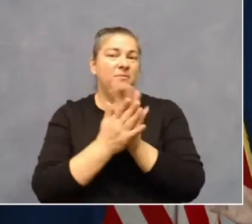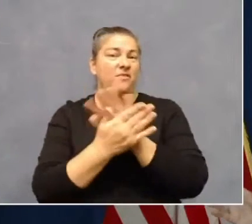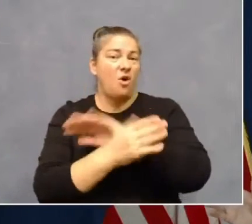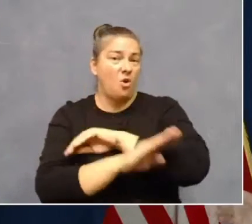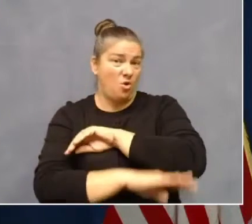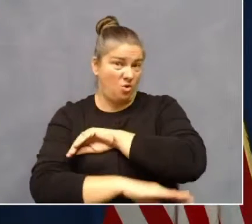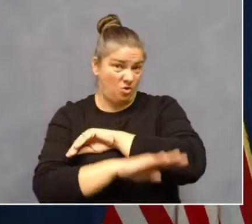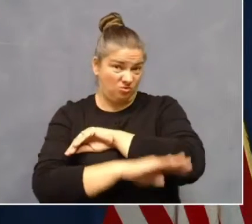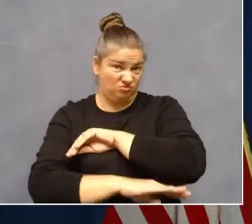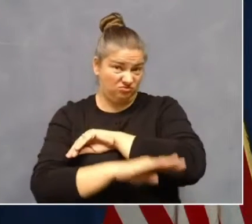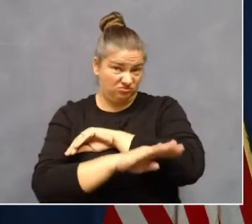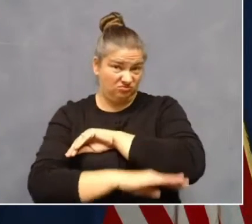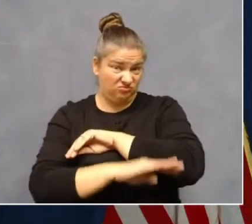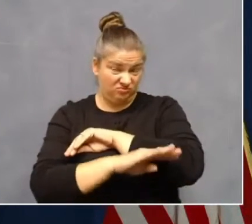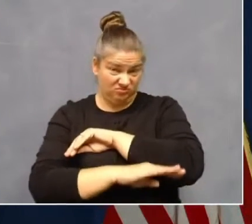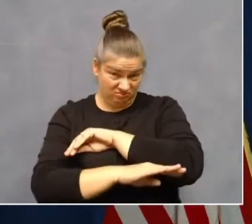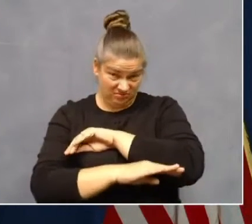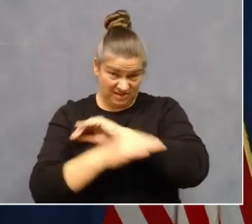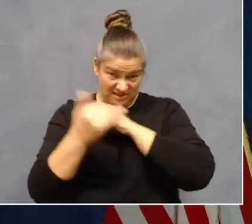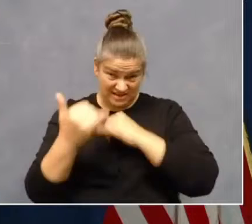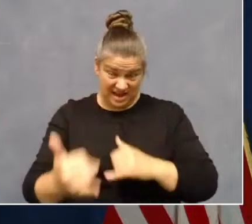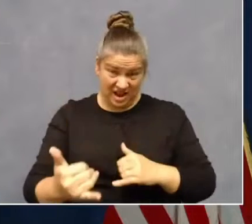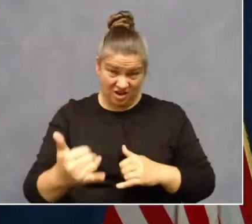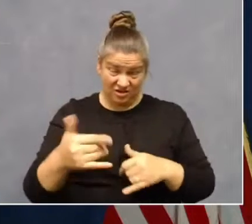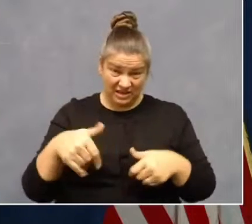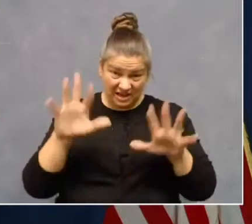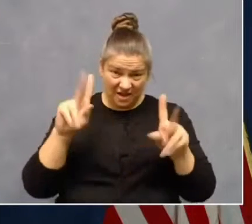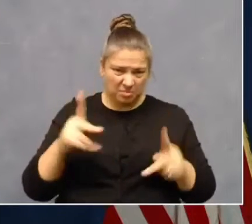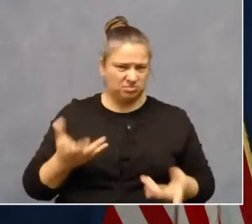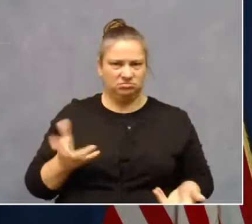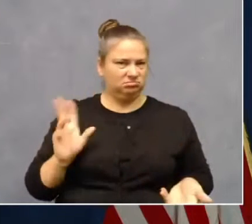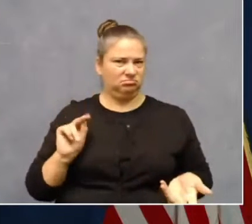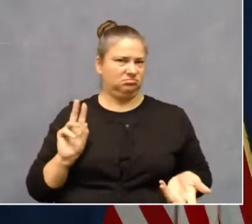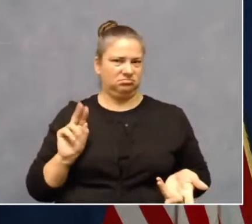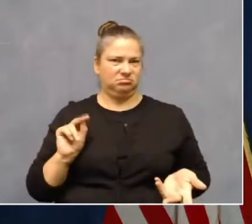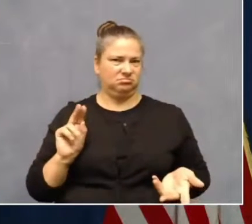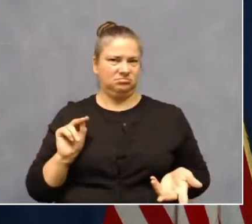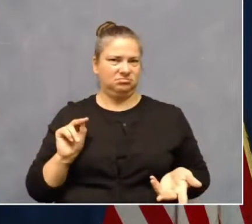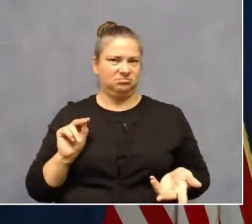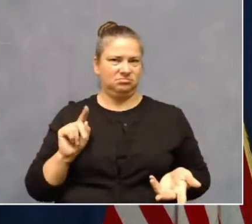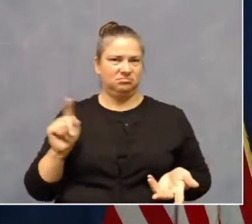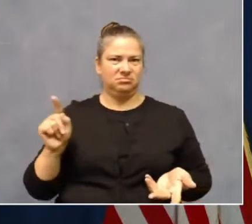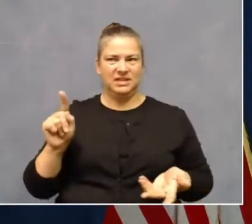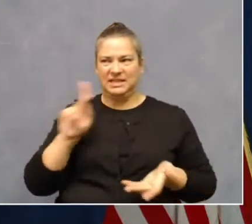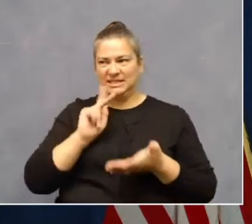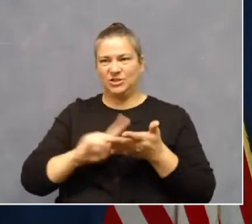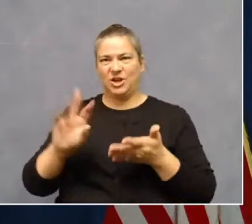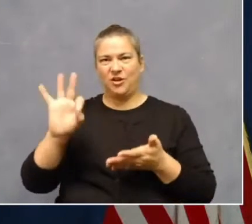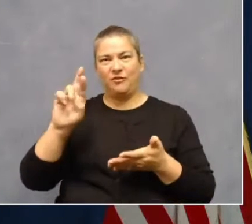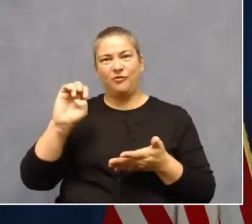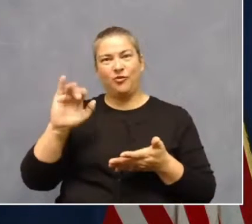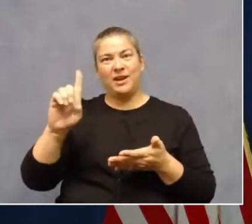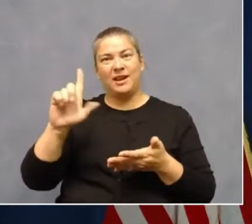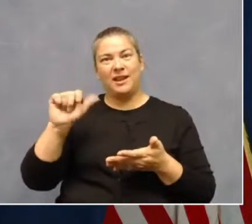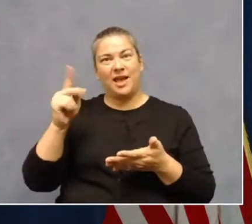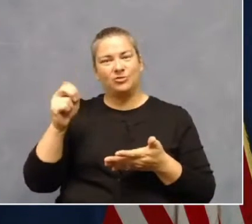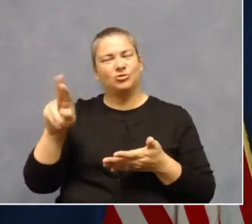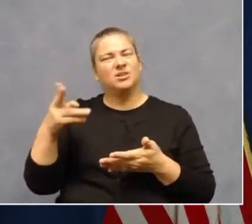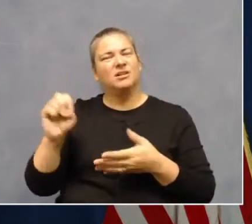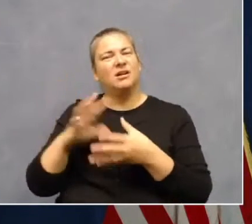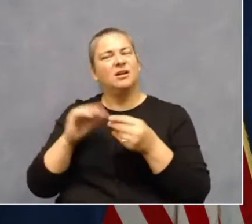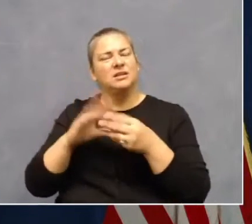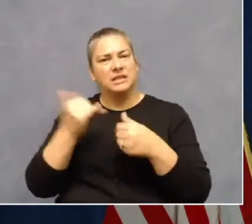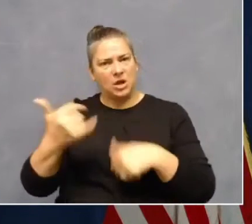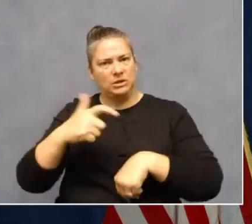time to give up. Secretary Freelander said it's the time to dig in. It's the time where more people are going to be at risk than ever. And